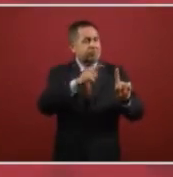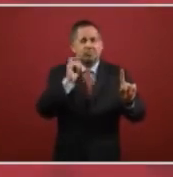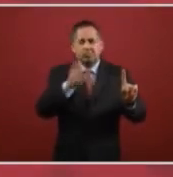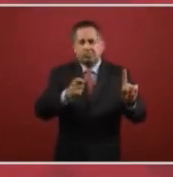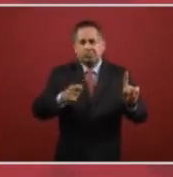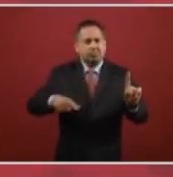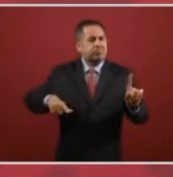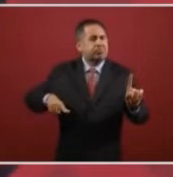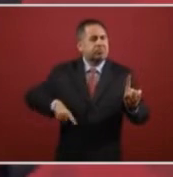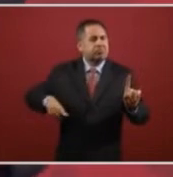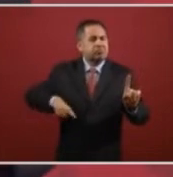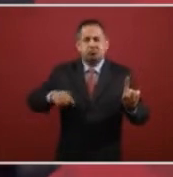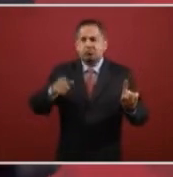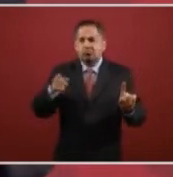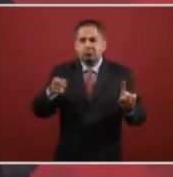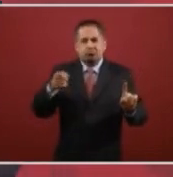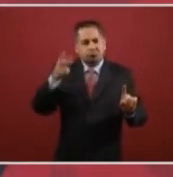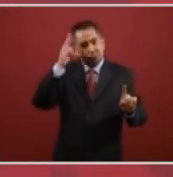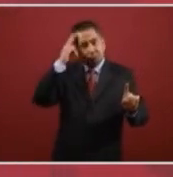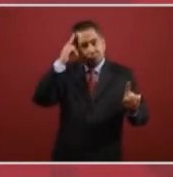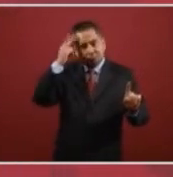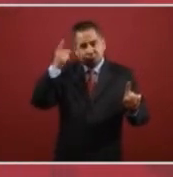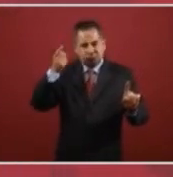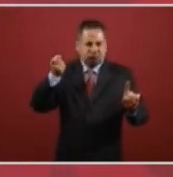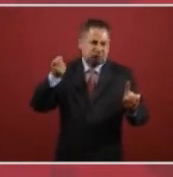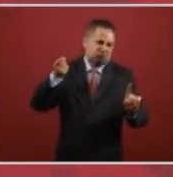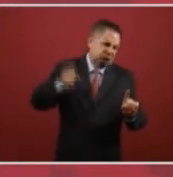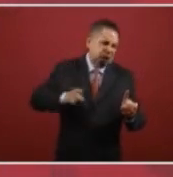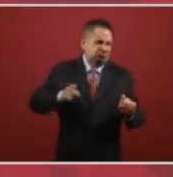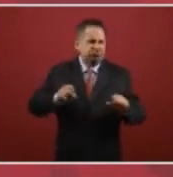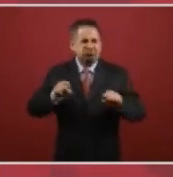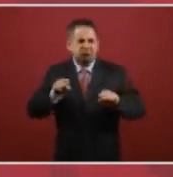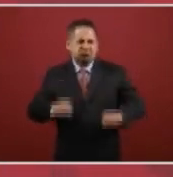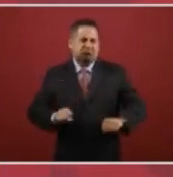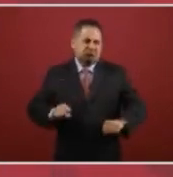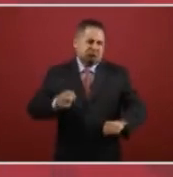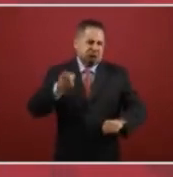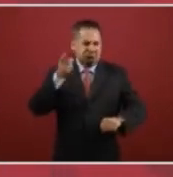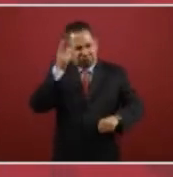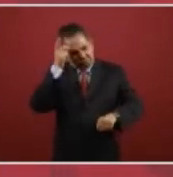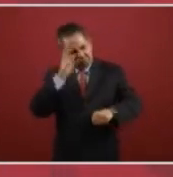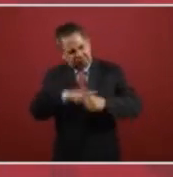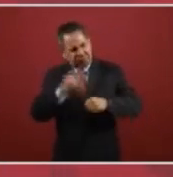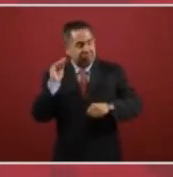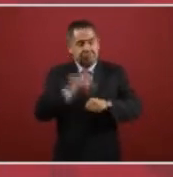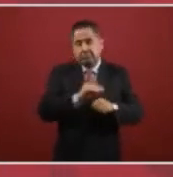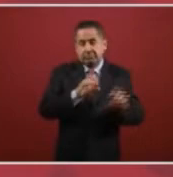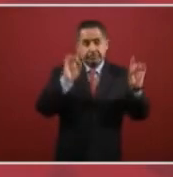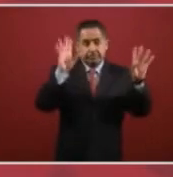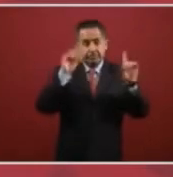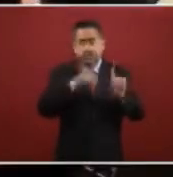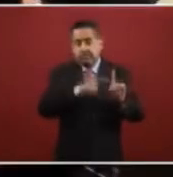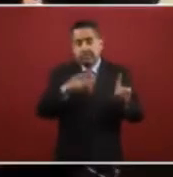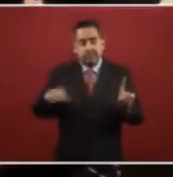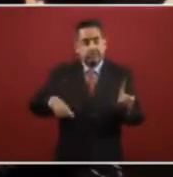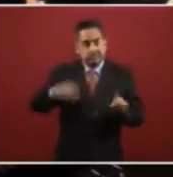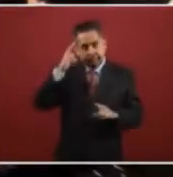of a government that was authoritarian and dictatorial.